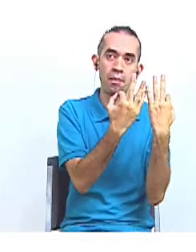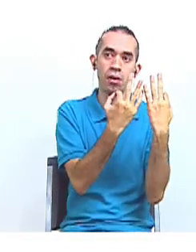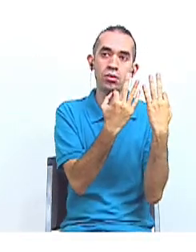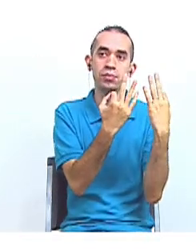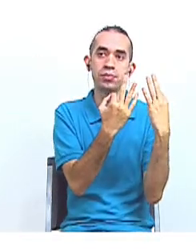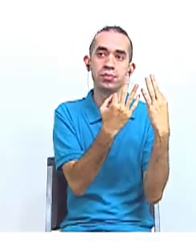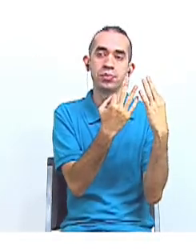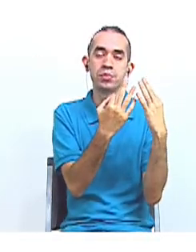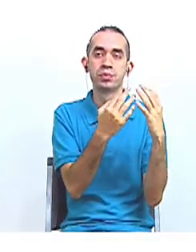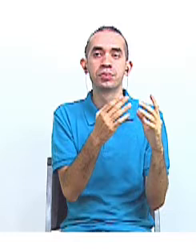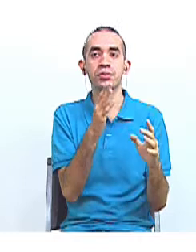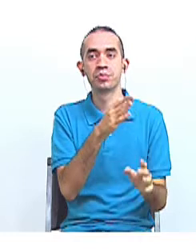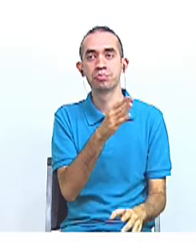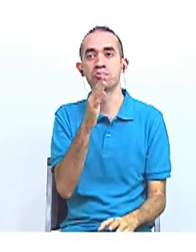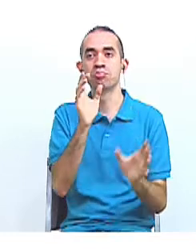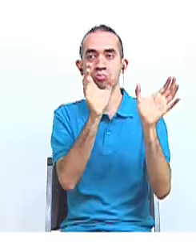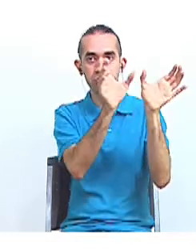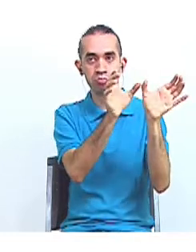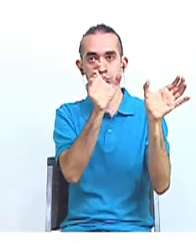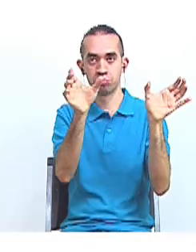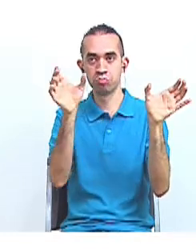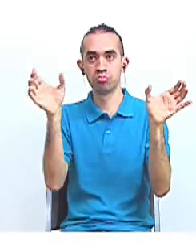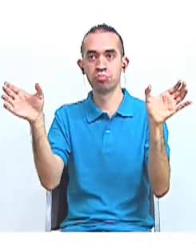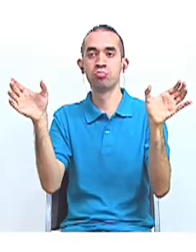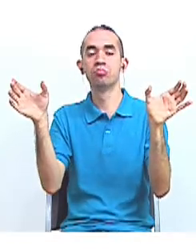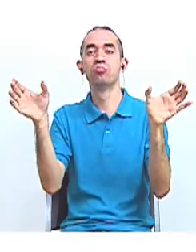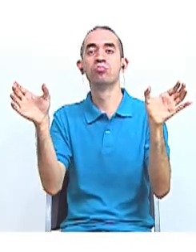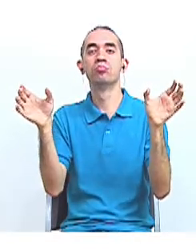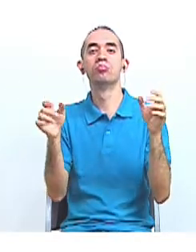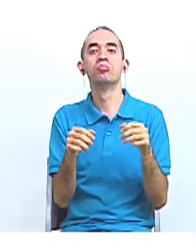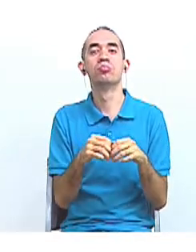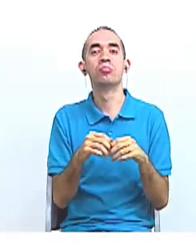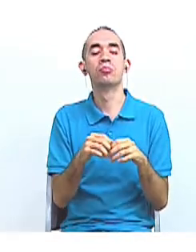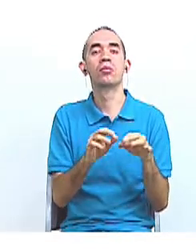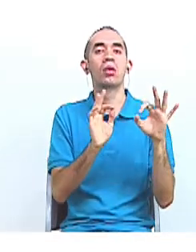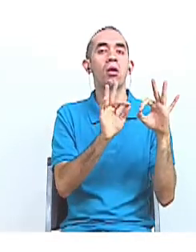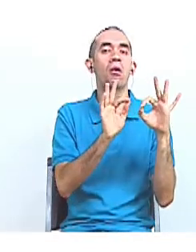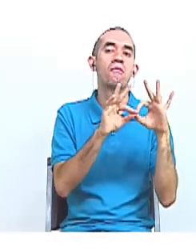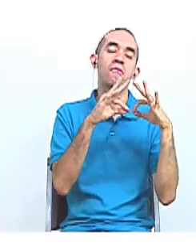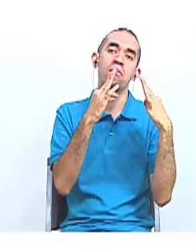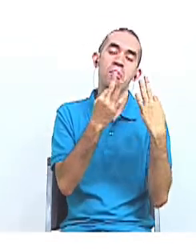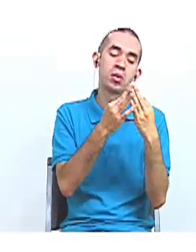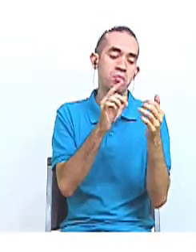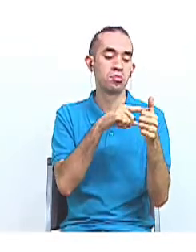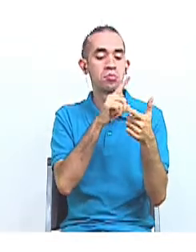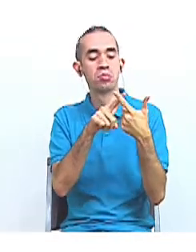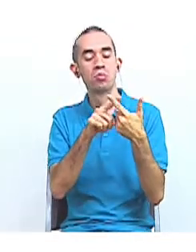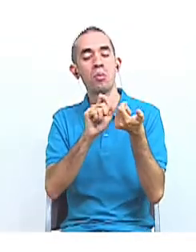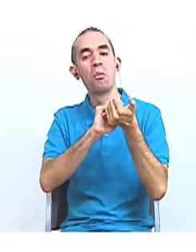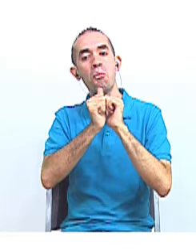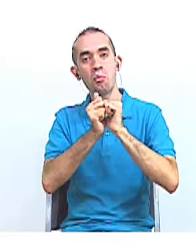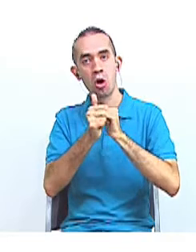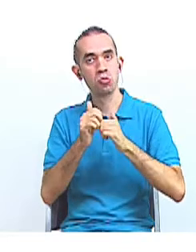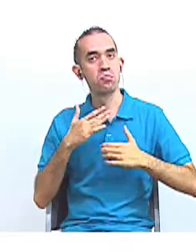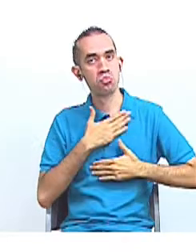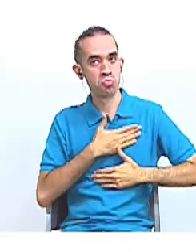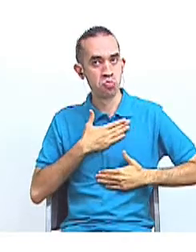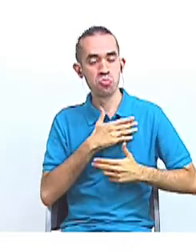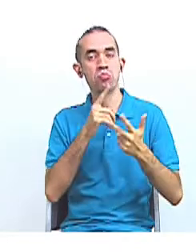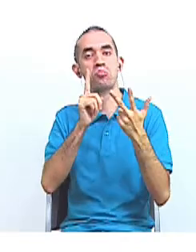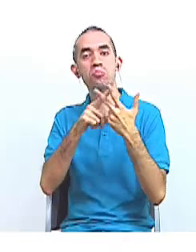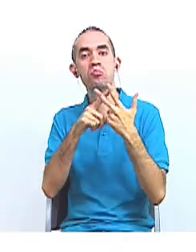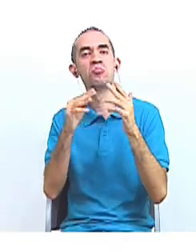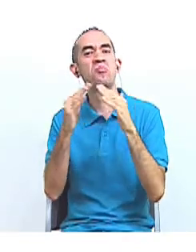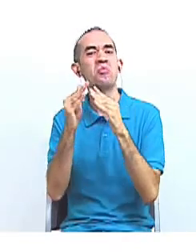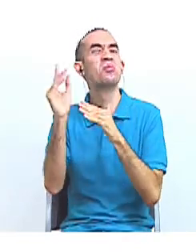can you extract about her family? Sports and hobbies. What information? Living